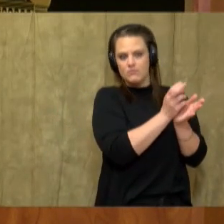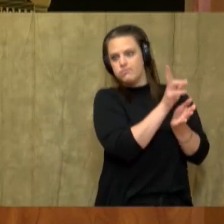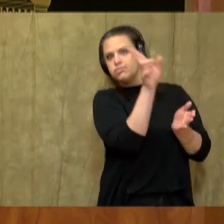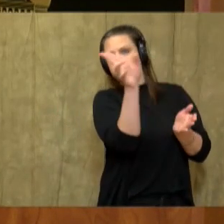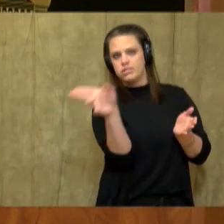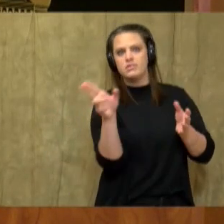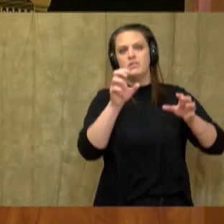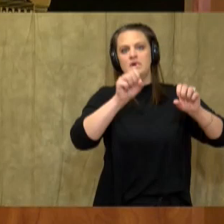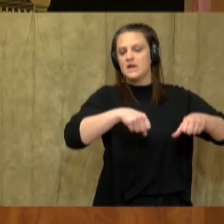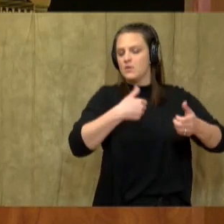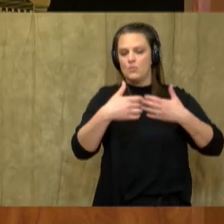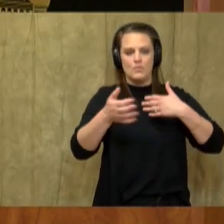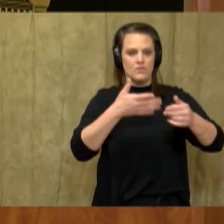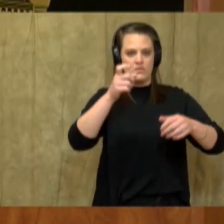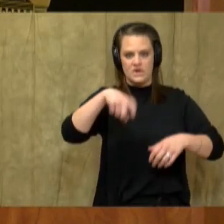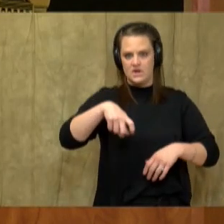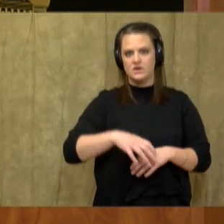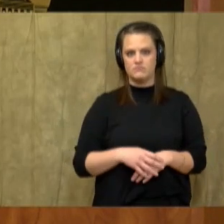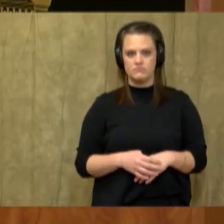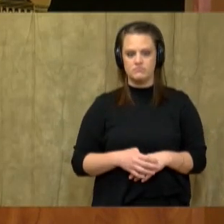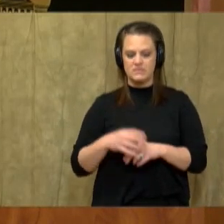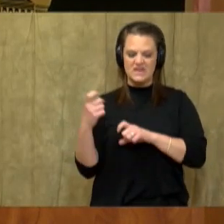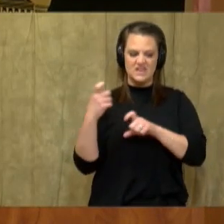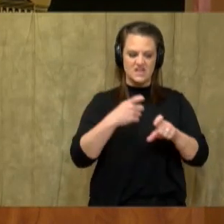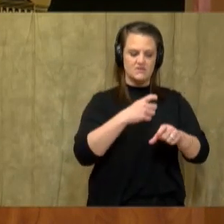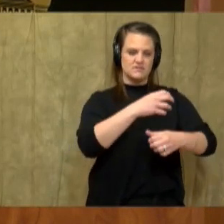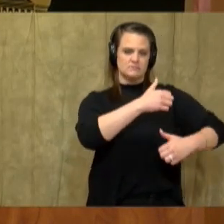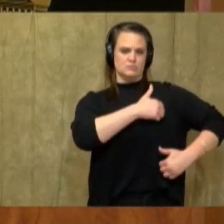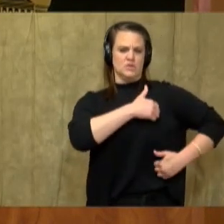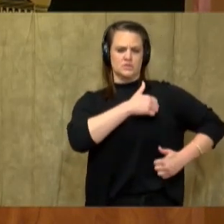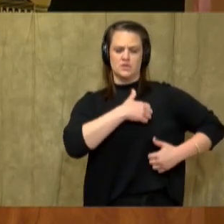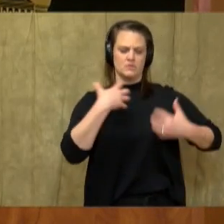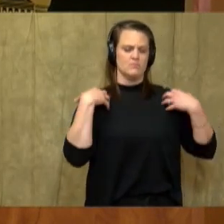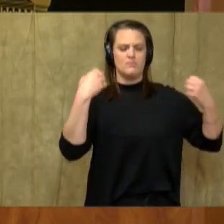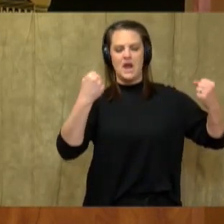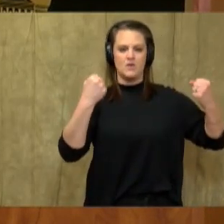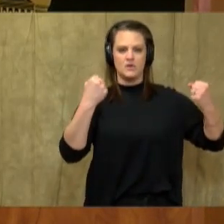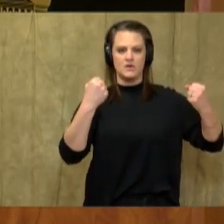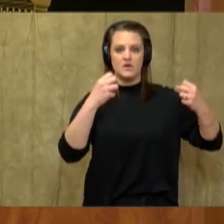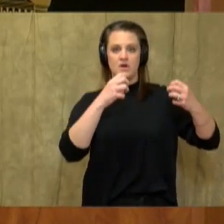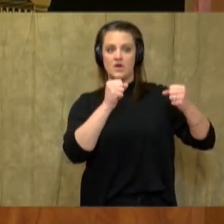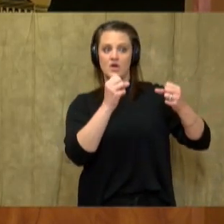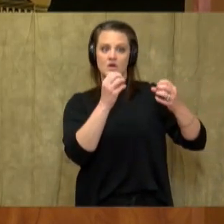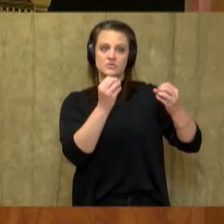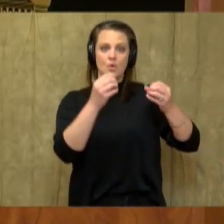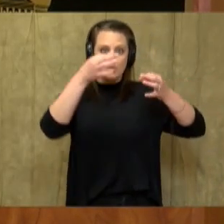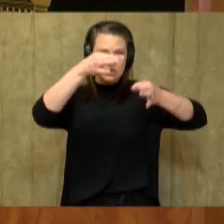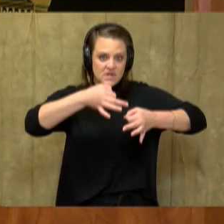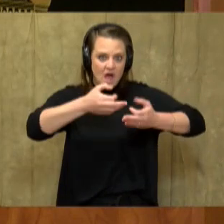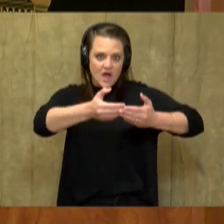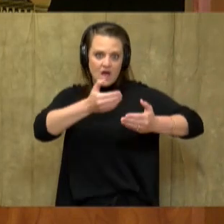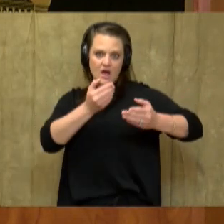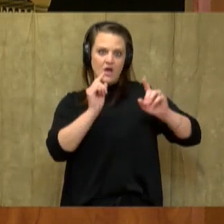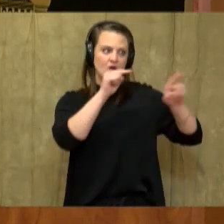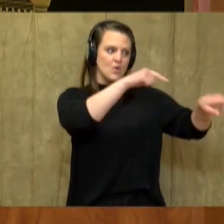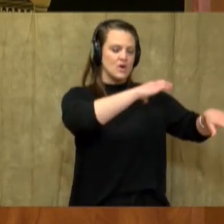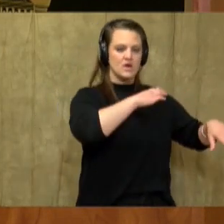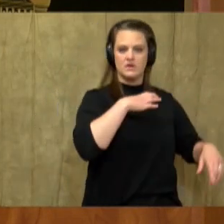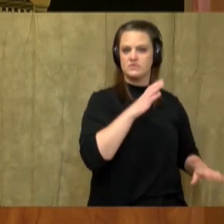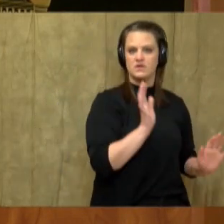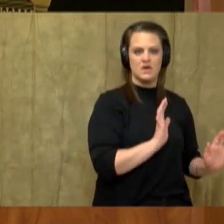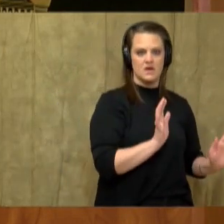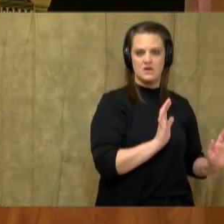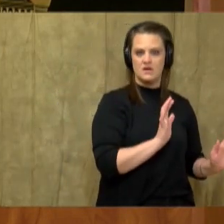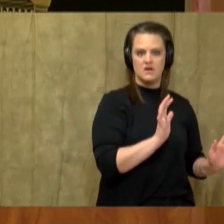necessary military powers. So he doesn't have to go before Congress. We can retaliate or do what we need to do in Vietnam in order